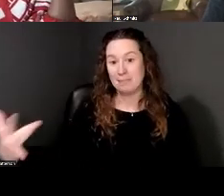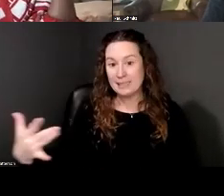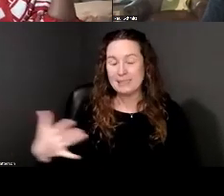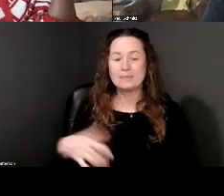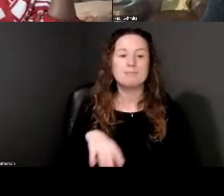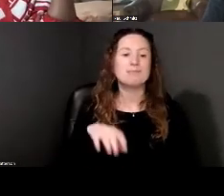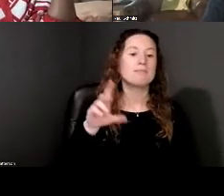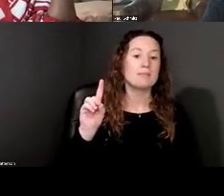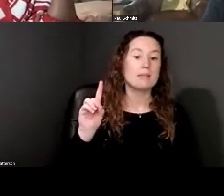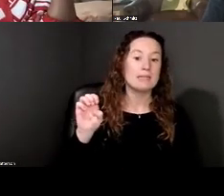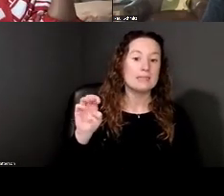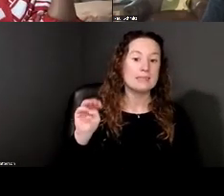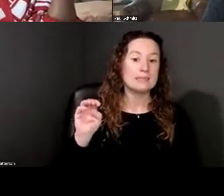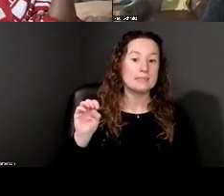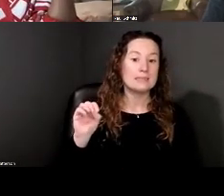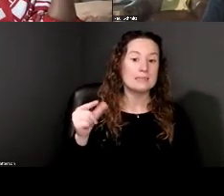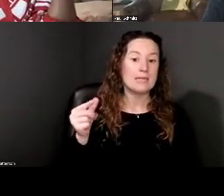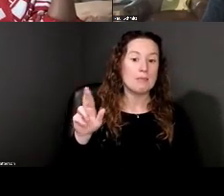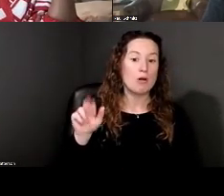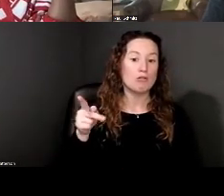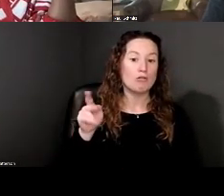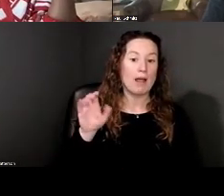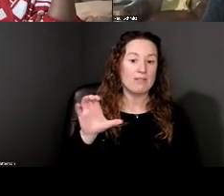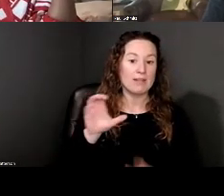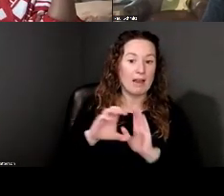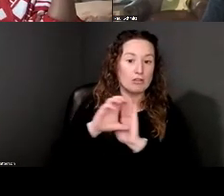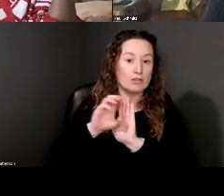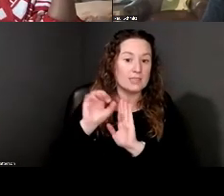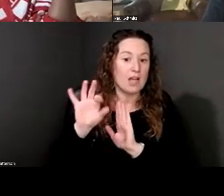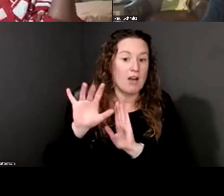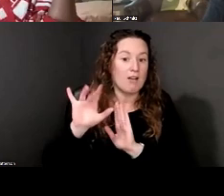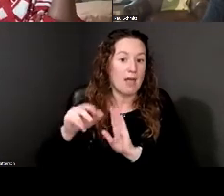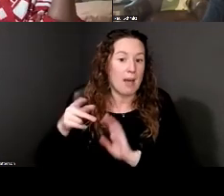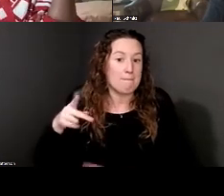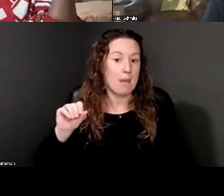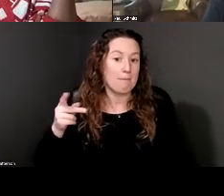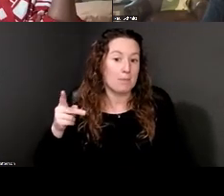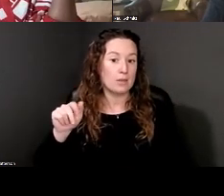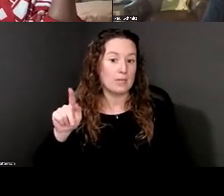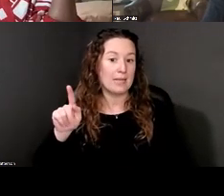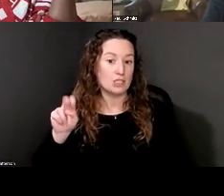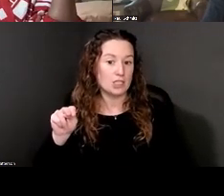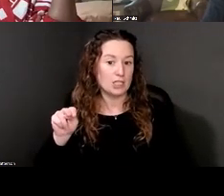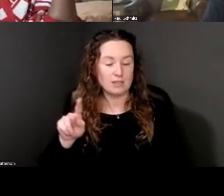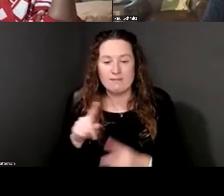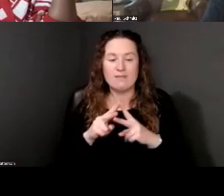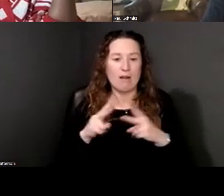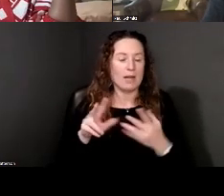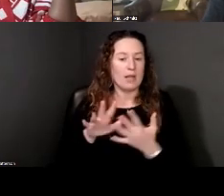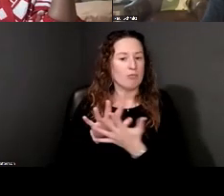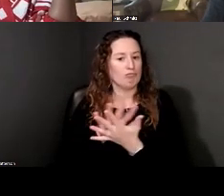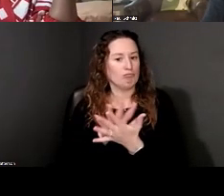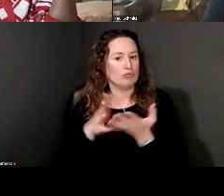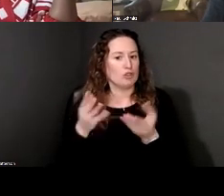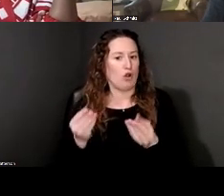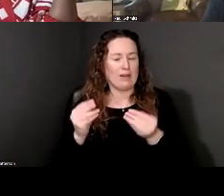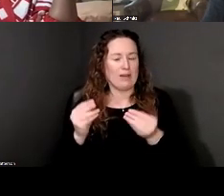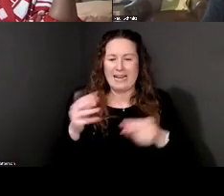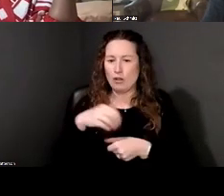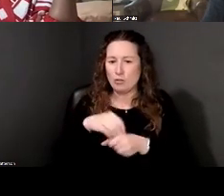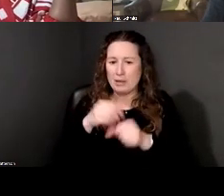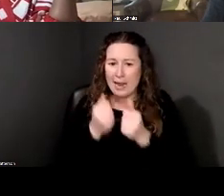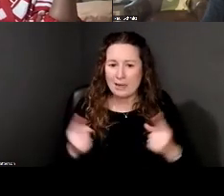demographic characteristics of the population. I do something soft that is very inclusive of everything. That can be from geography